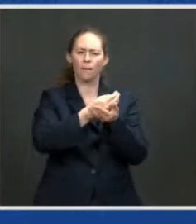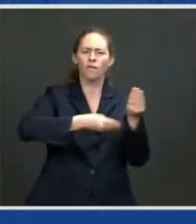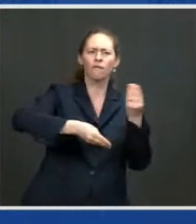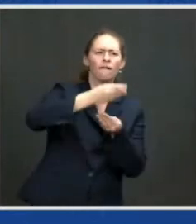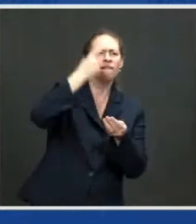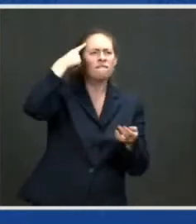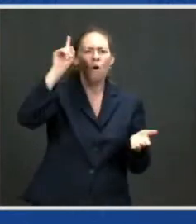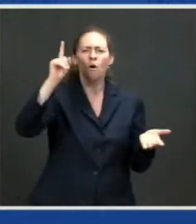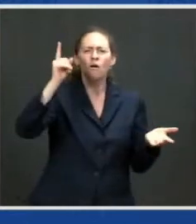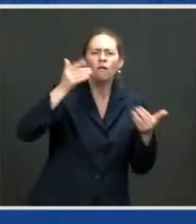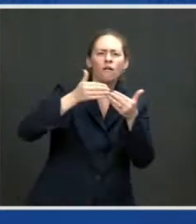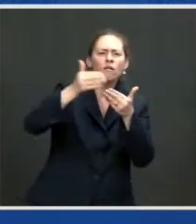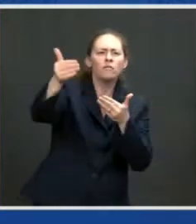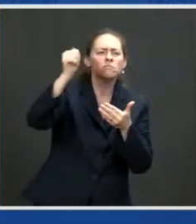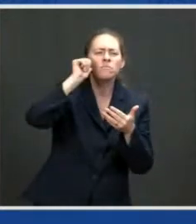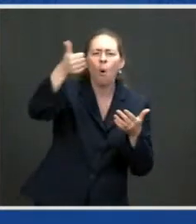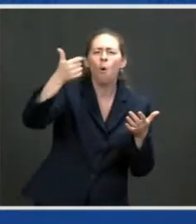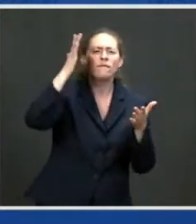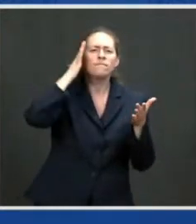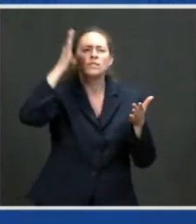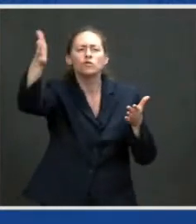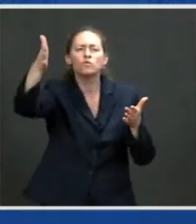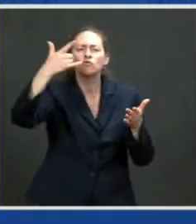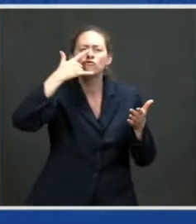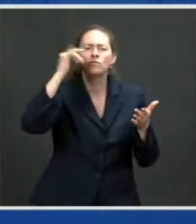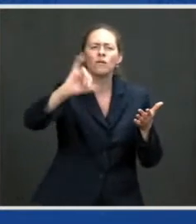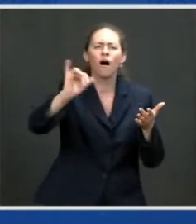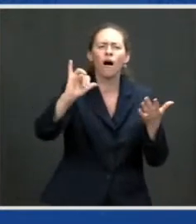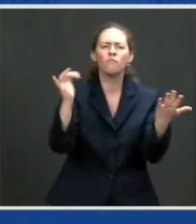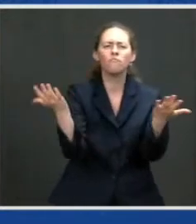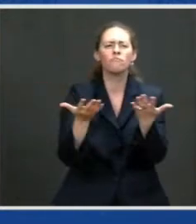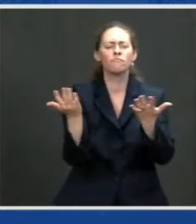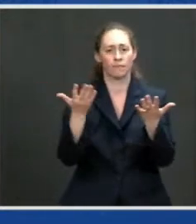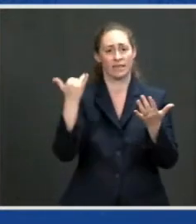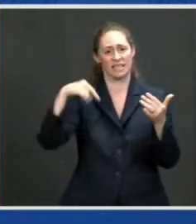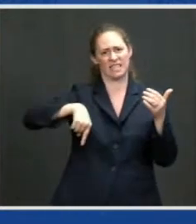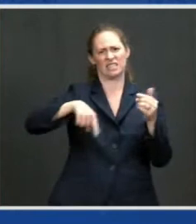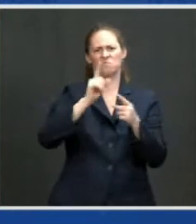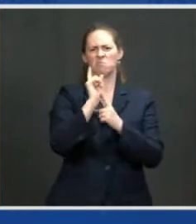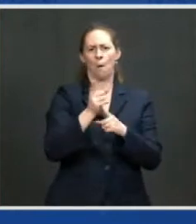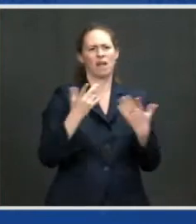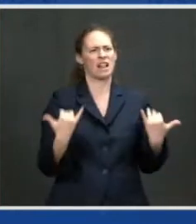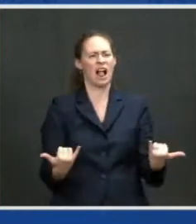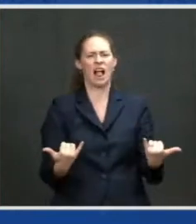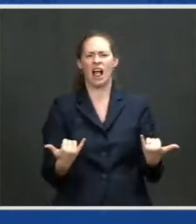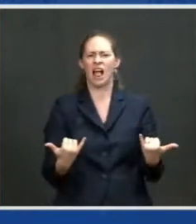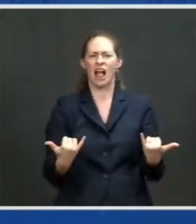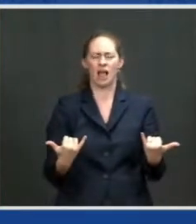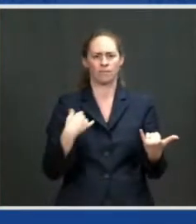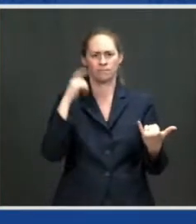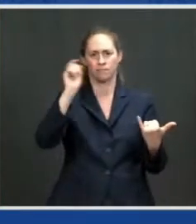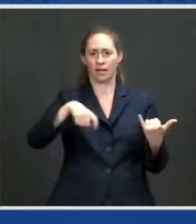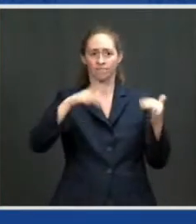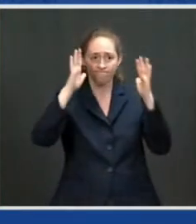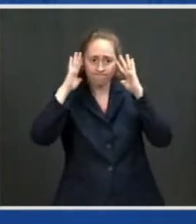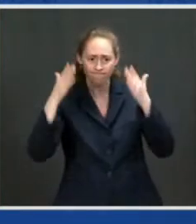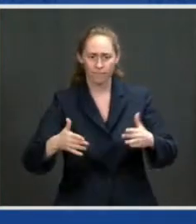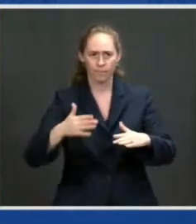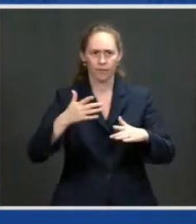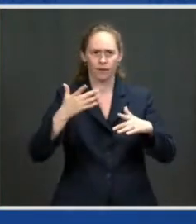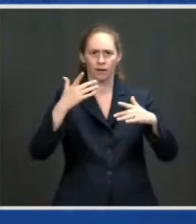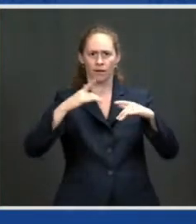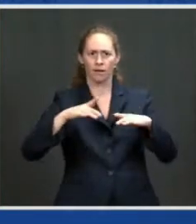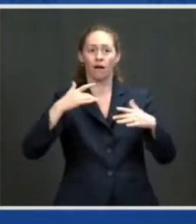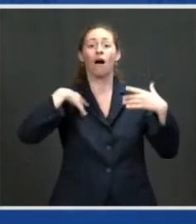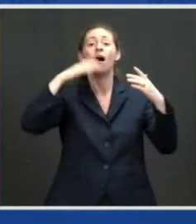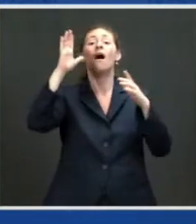I believe this is our moment to rebuild an economy from the bottom up and the middle out. Not a trickle-down economy